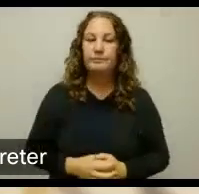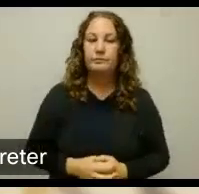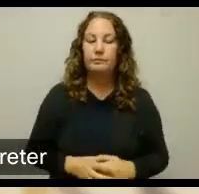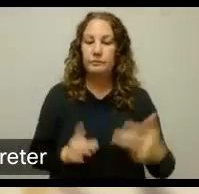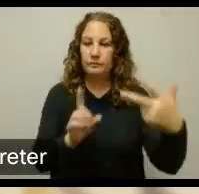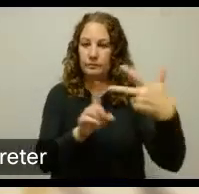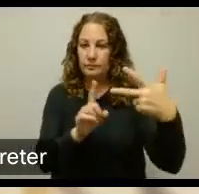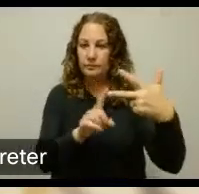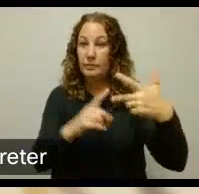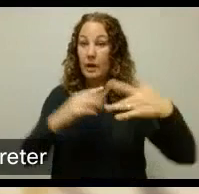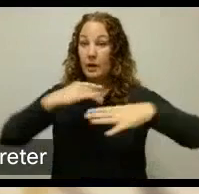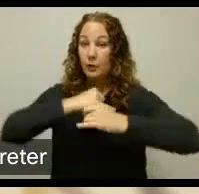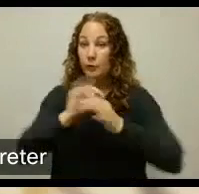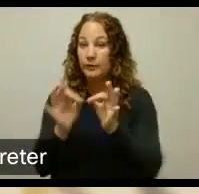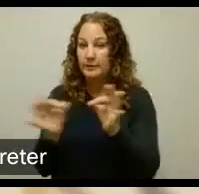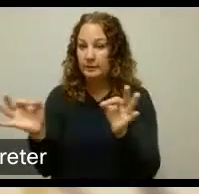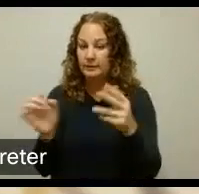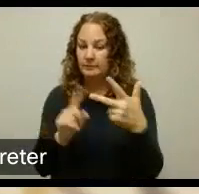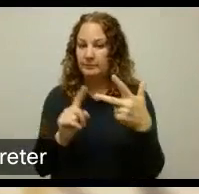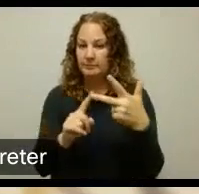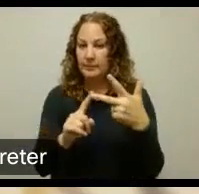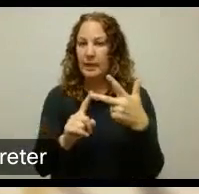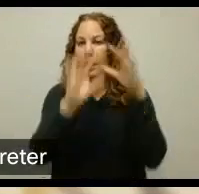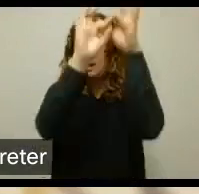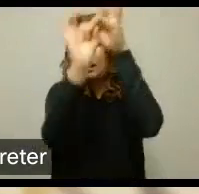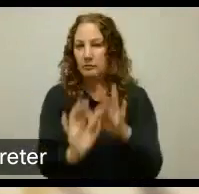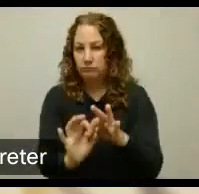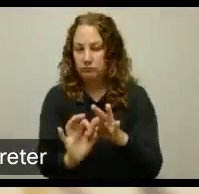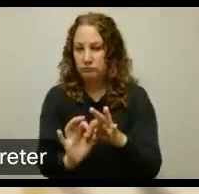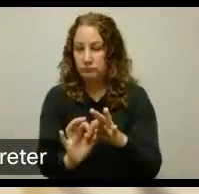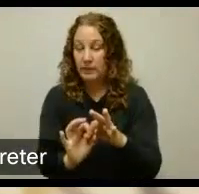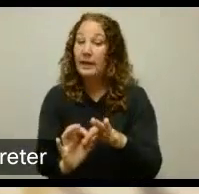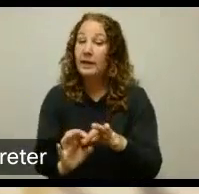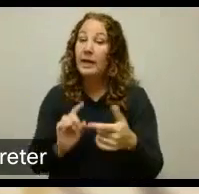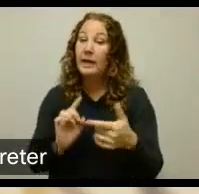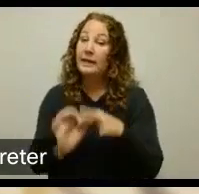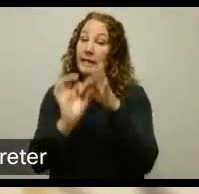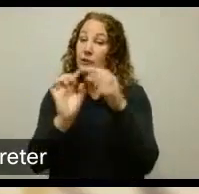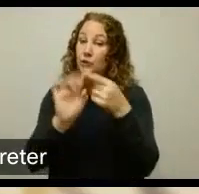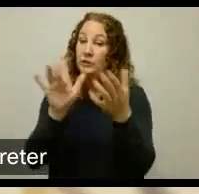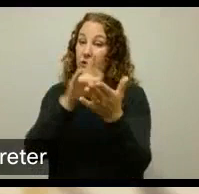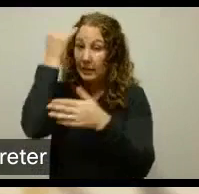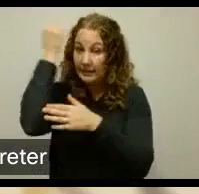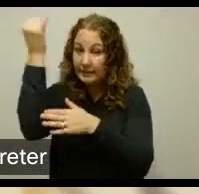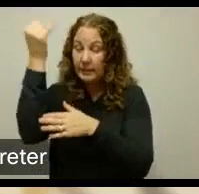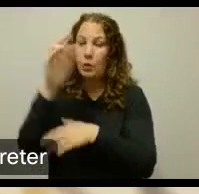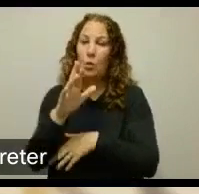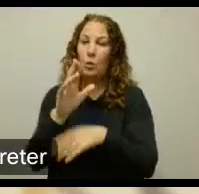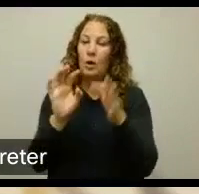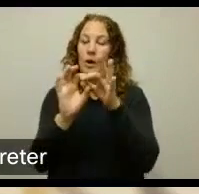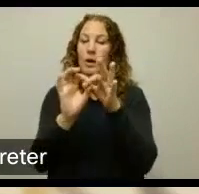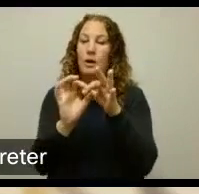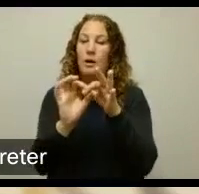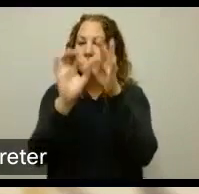And then lastly, your concluding sentence provides a connection, either to the central idea or of the current paragraph or